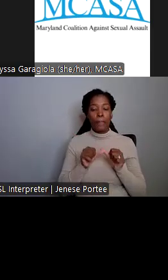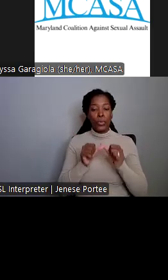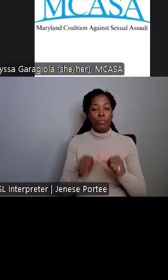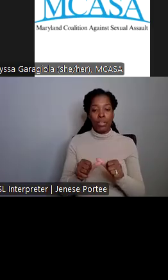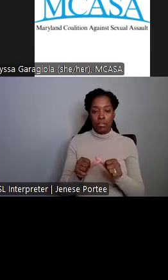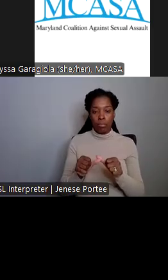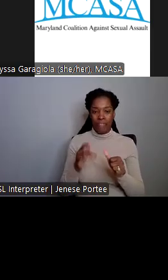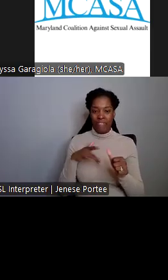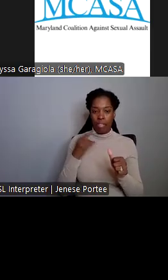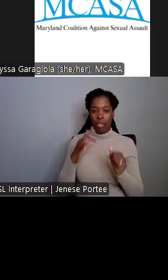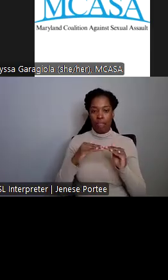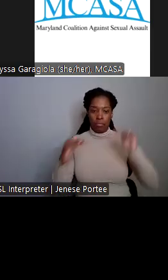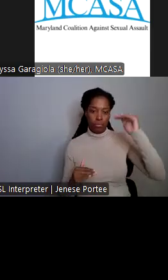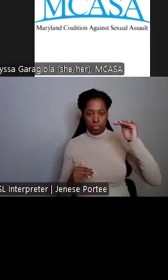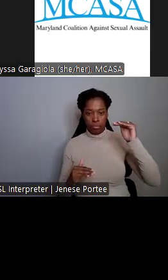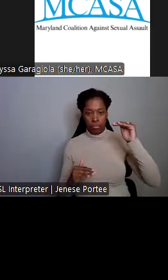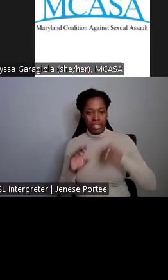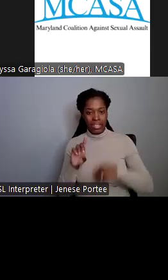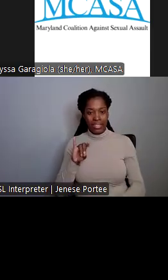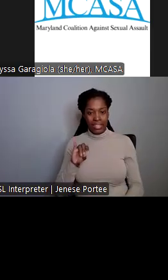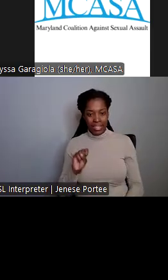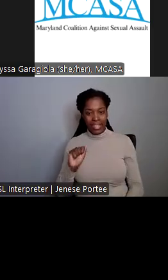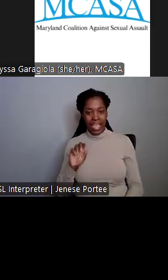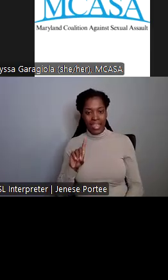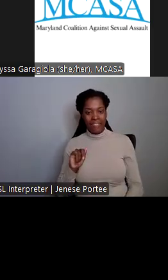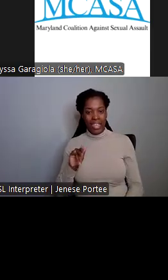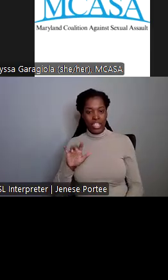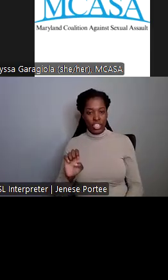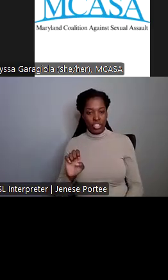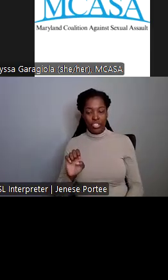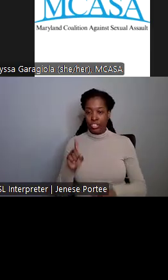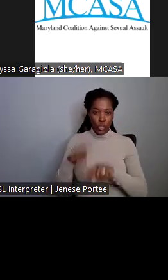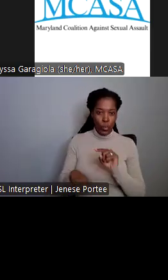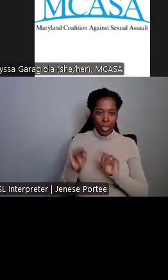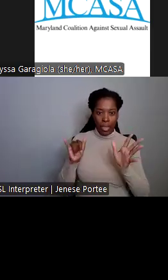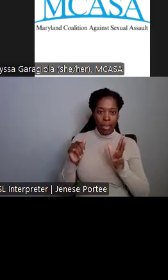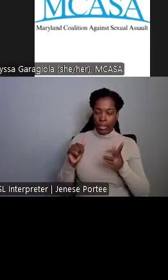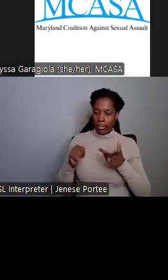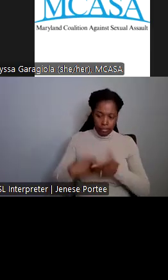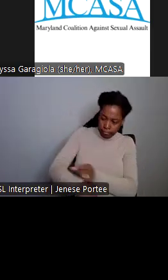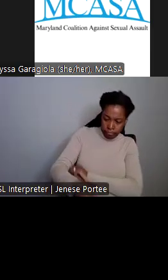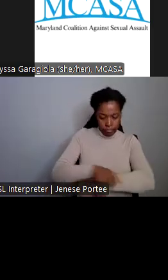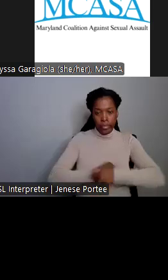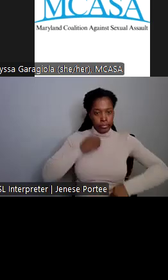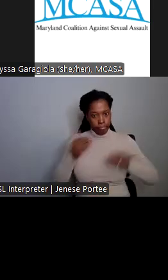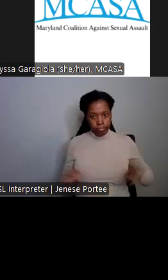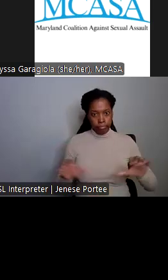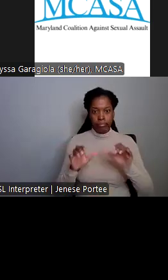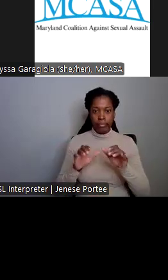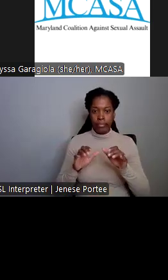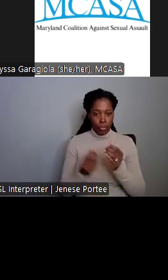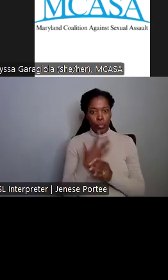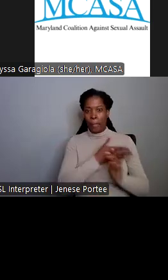disadvantage, not something you can pull up your bootstraps to get out of. Oppression is historically,